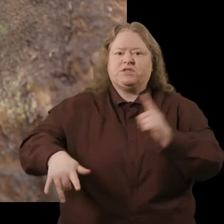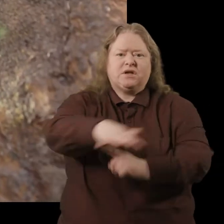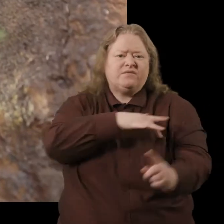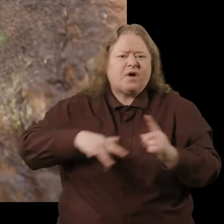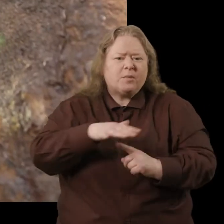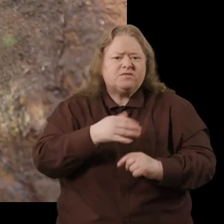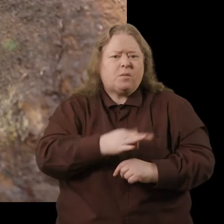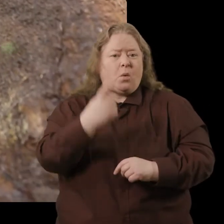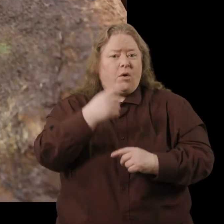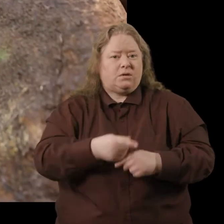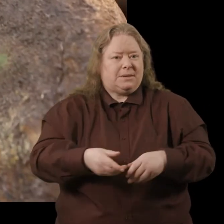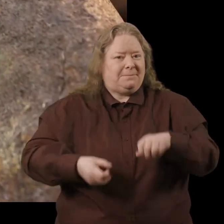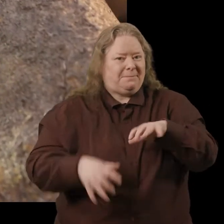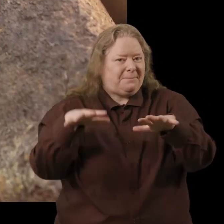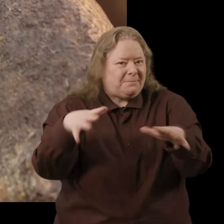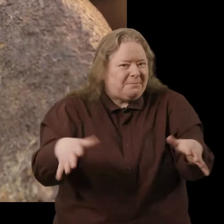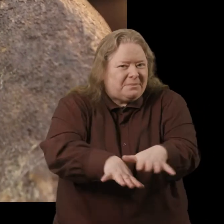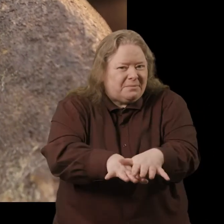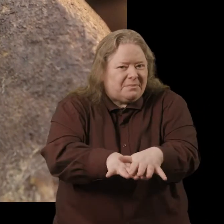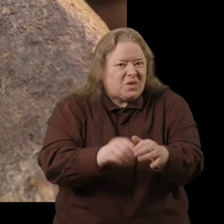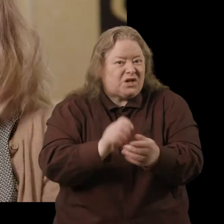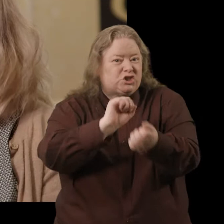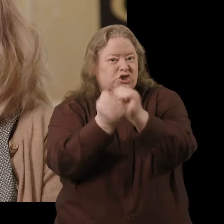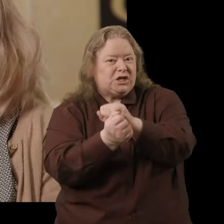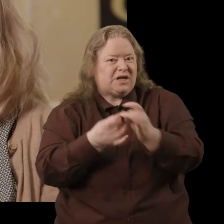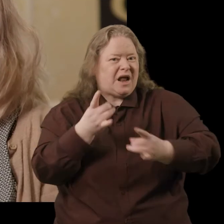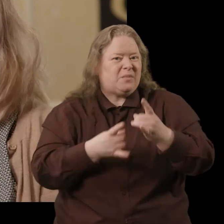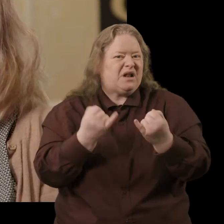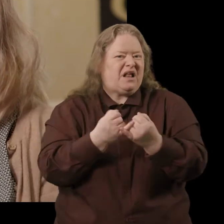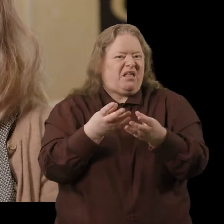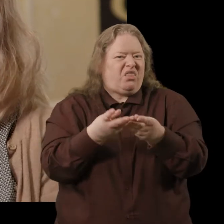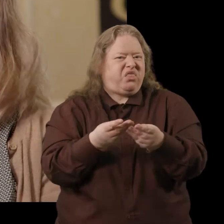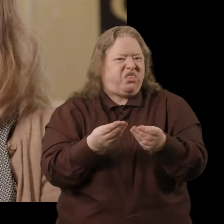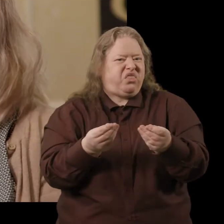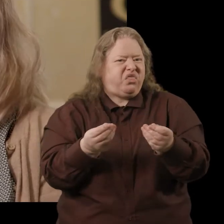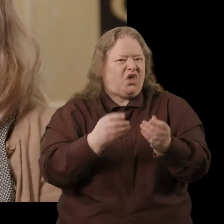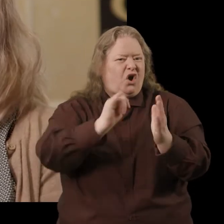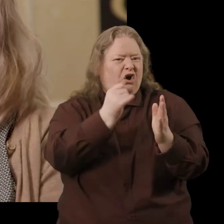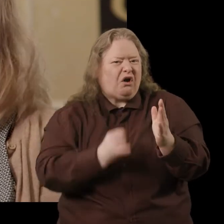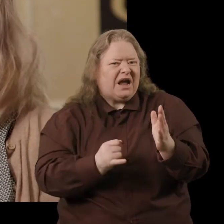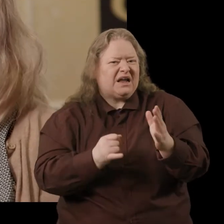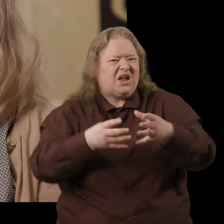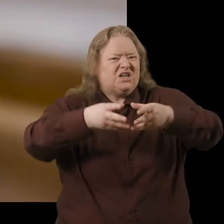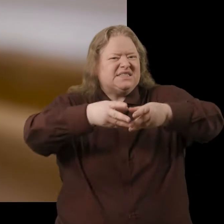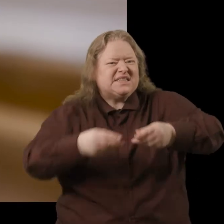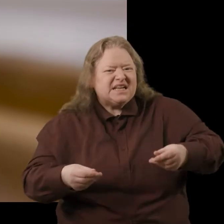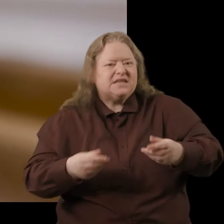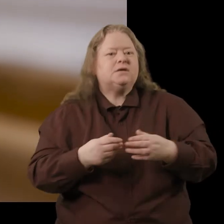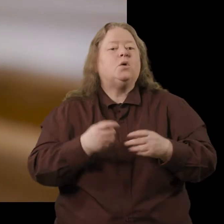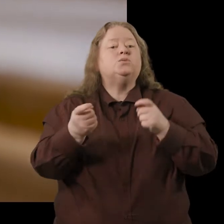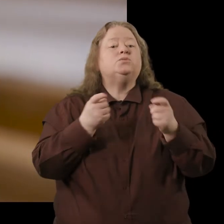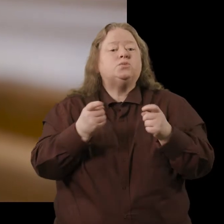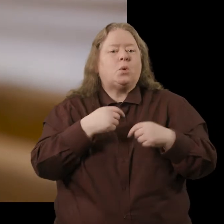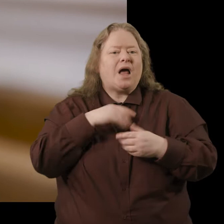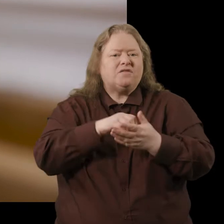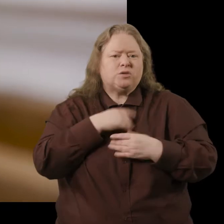environment from the one in which it was buried. So changes can occur and that cause corrosion or cracking and decay. So we have to make